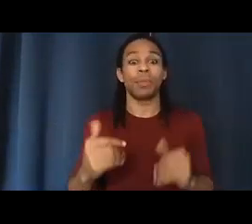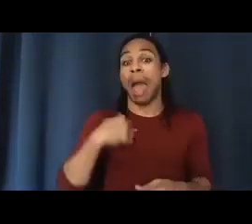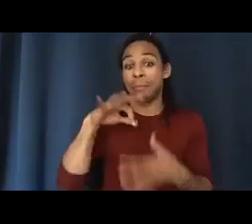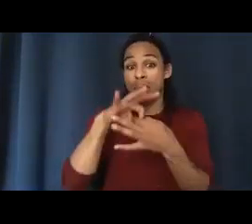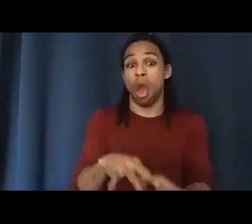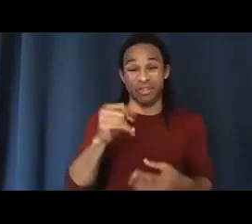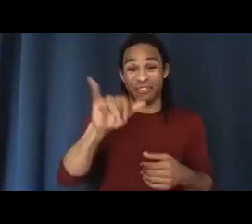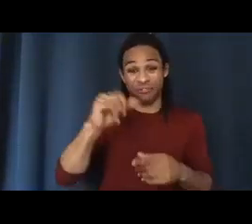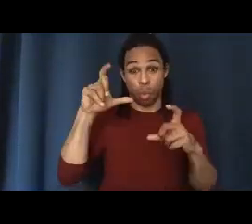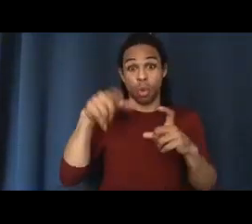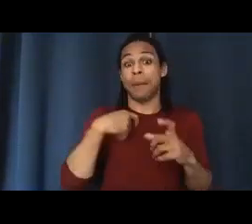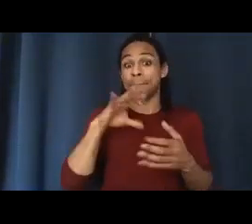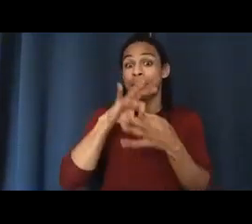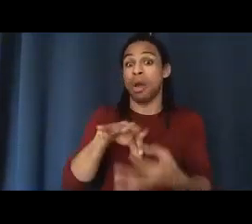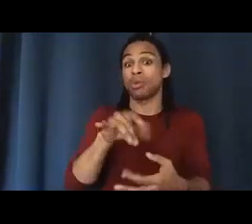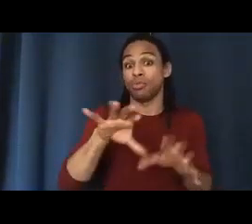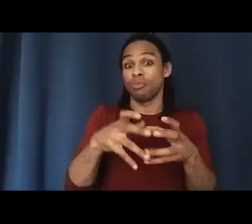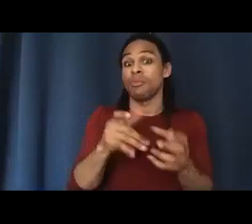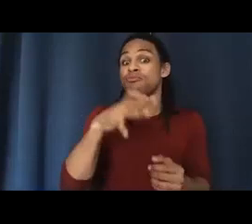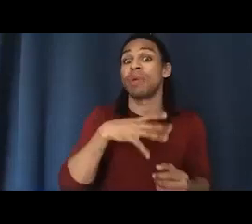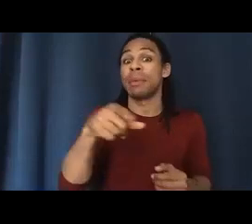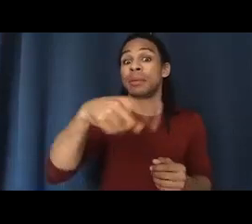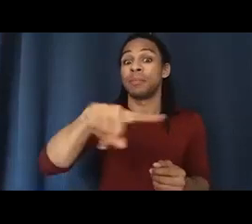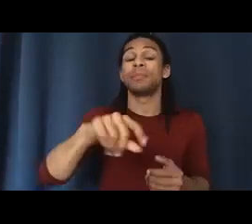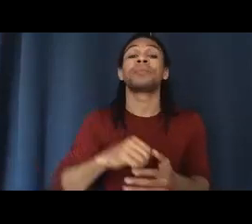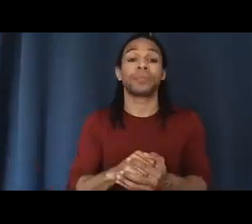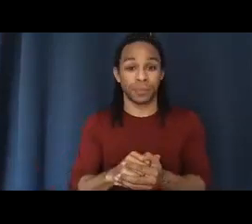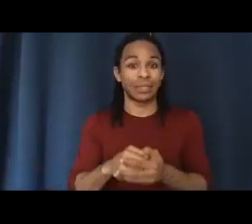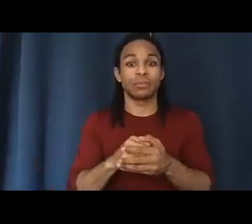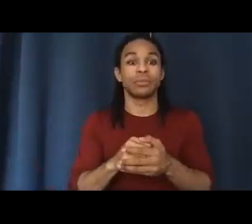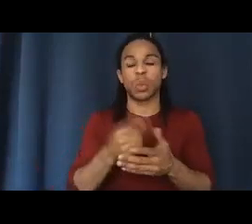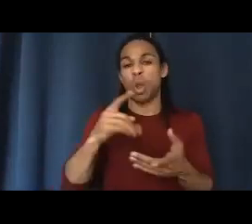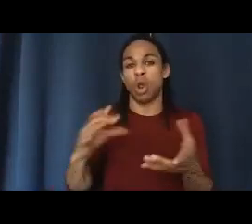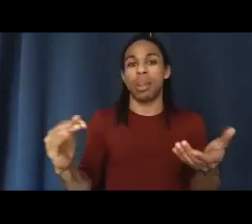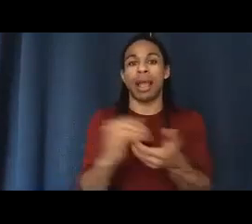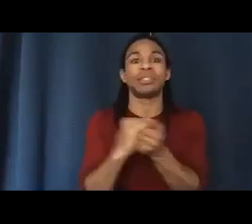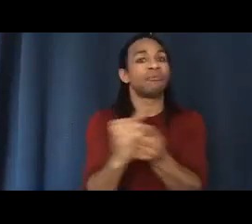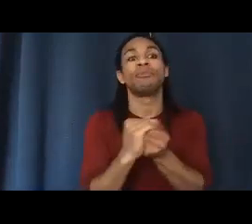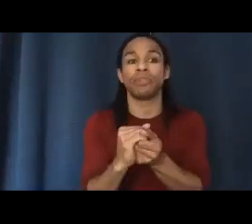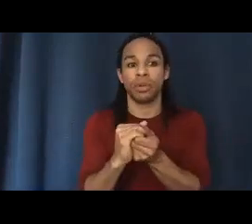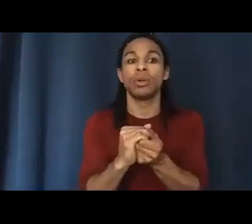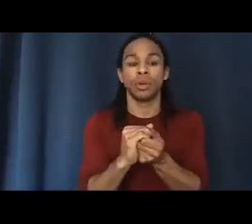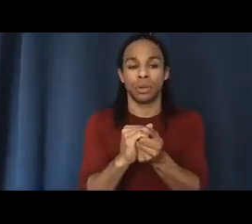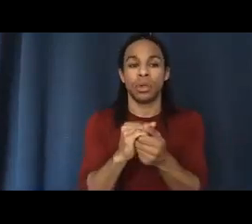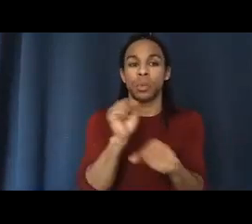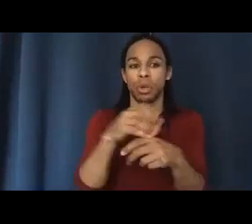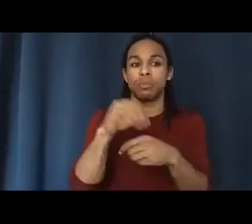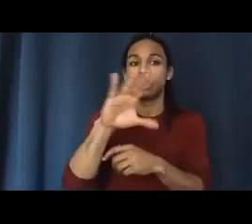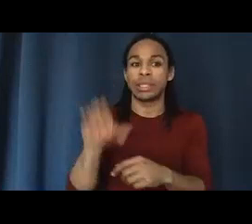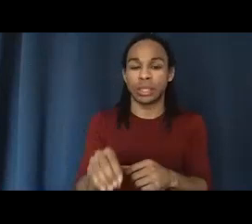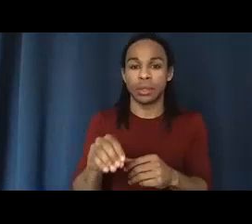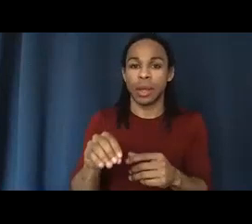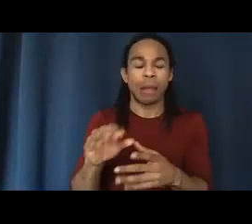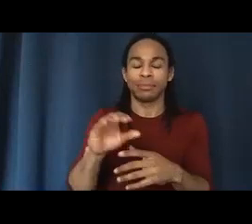collective that works with women collective in Brazil. And another issue that it's important for